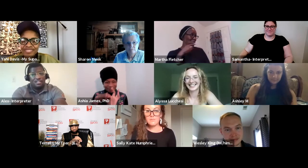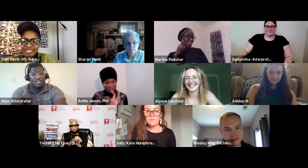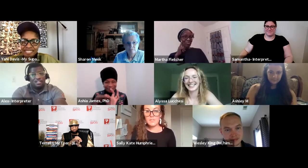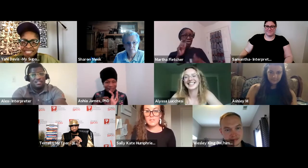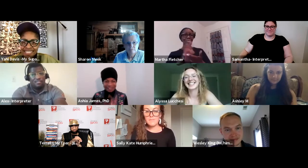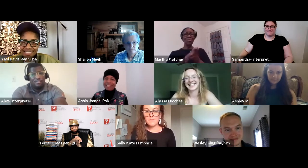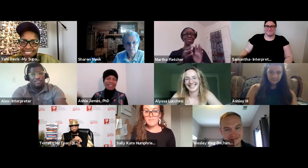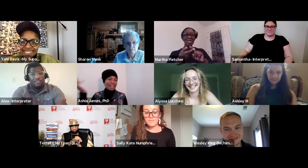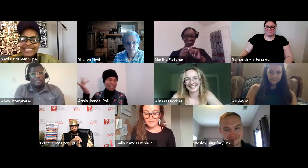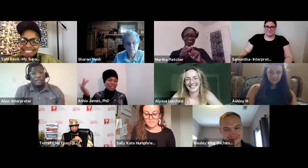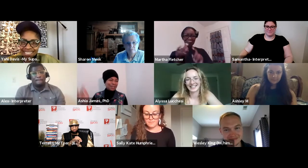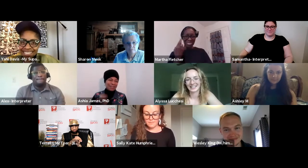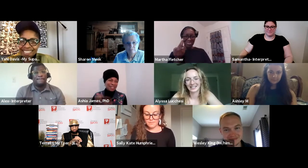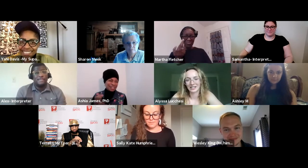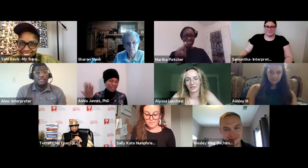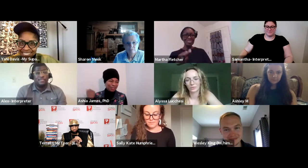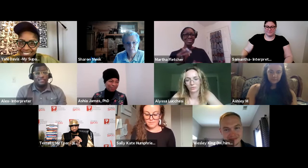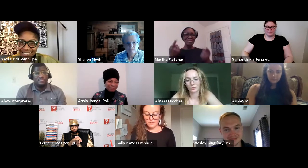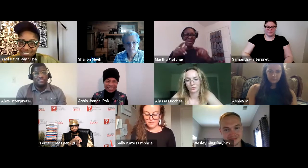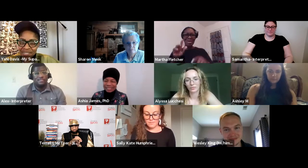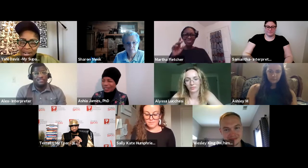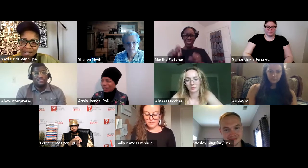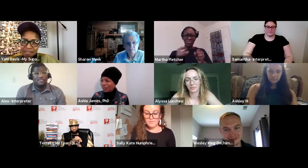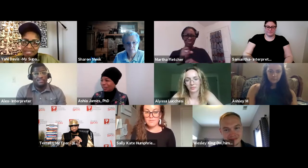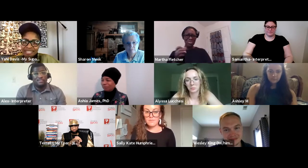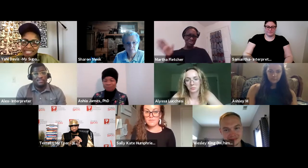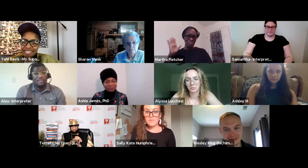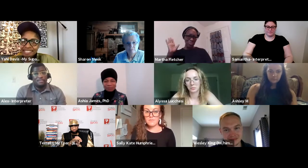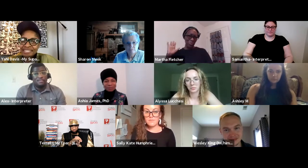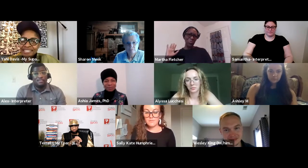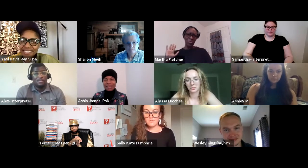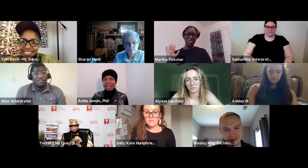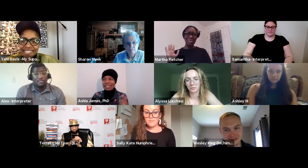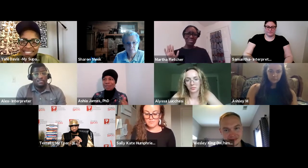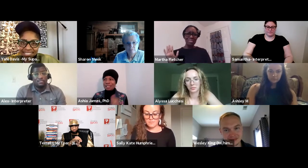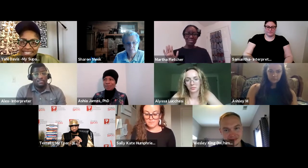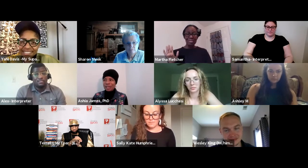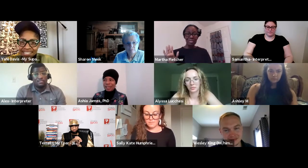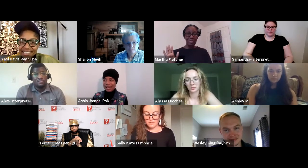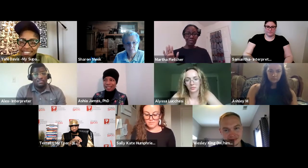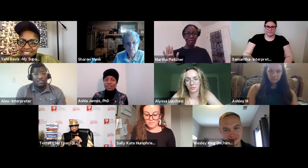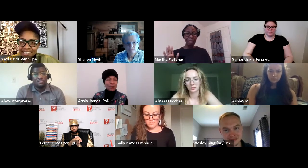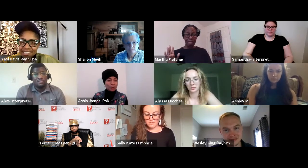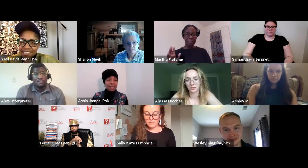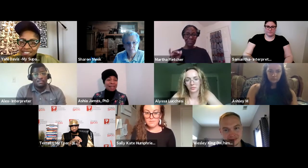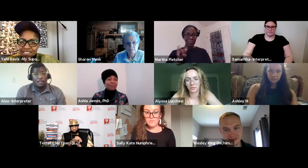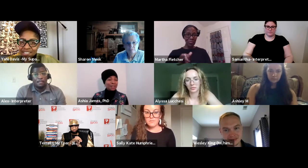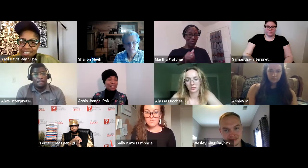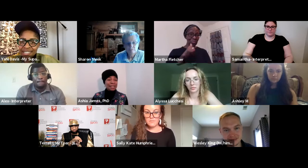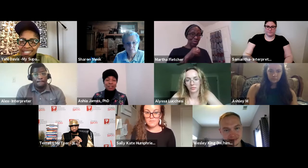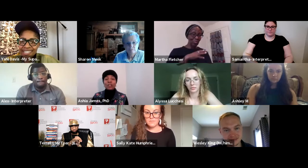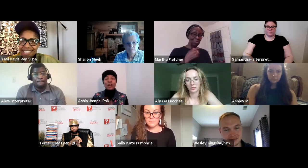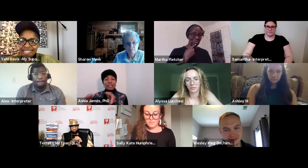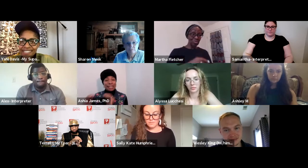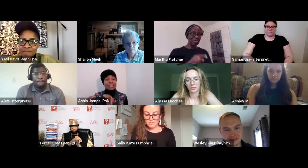best friends from there. And that was like 25 years ago. So she was the one that told me that I really